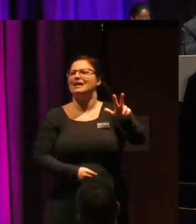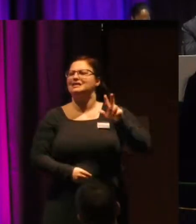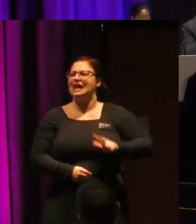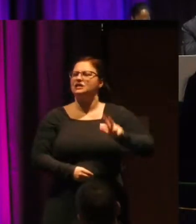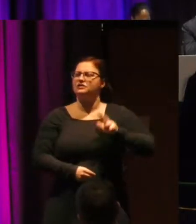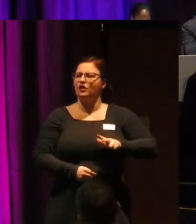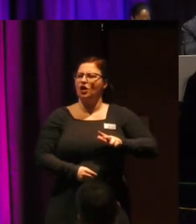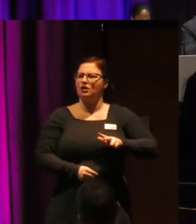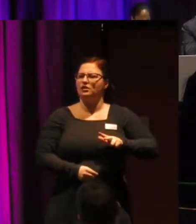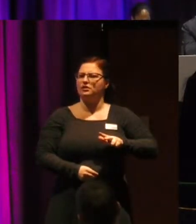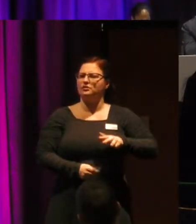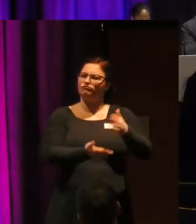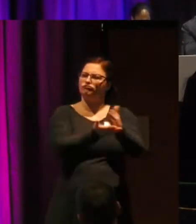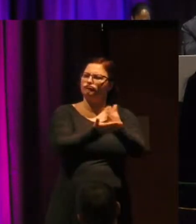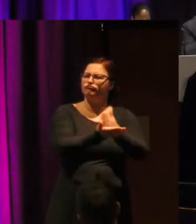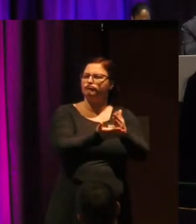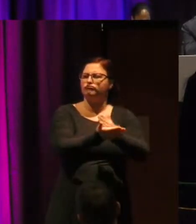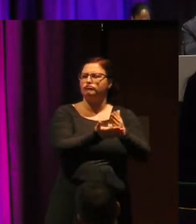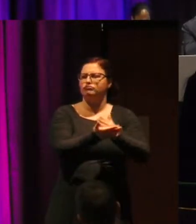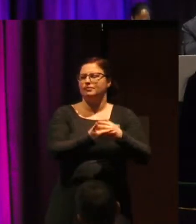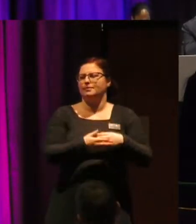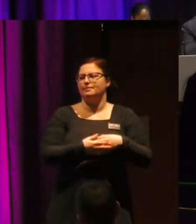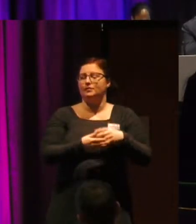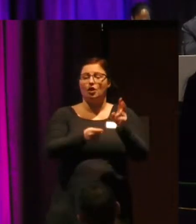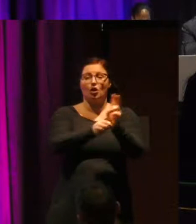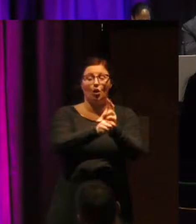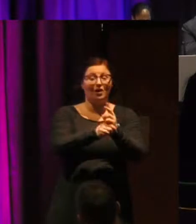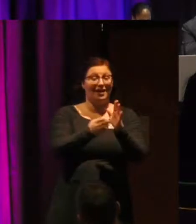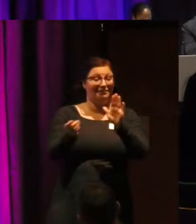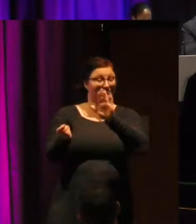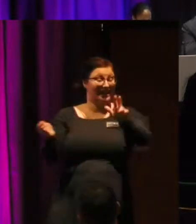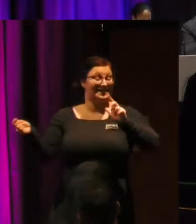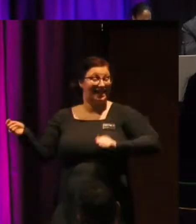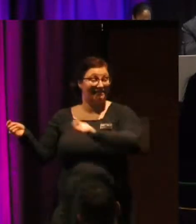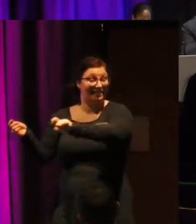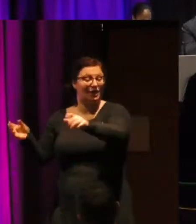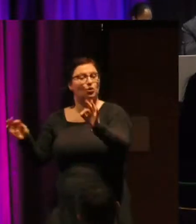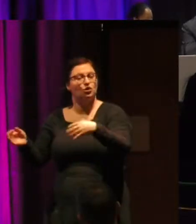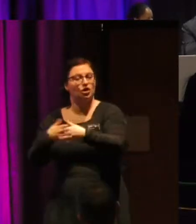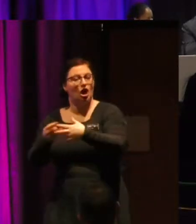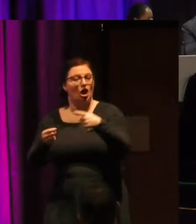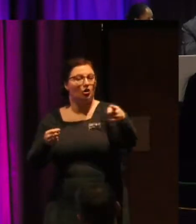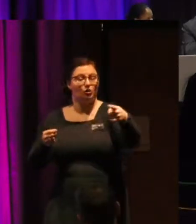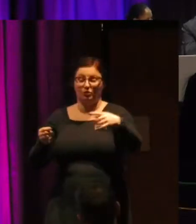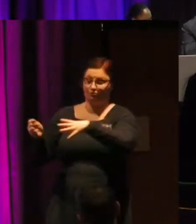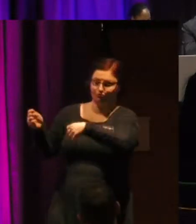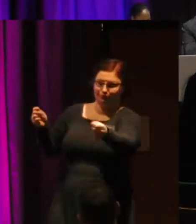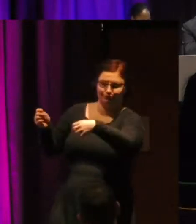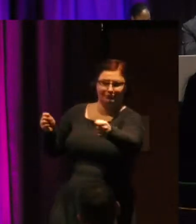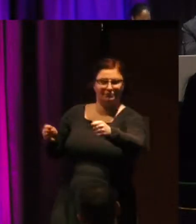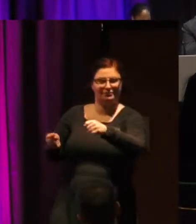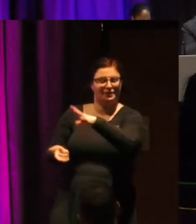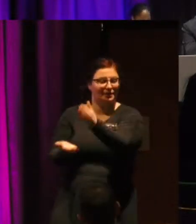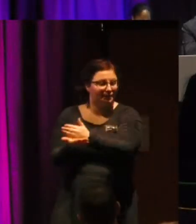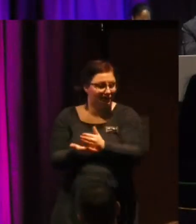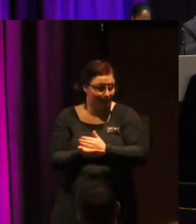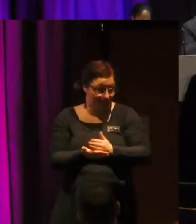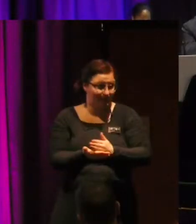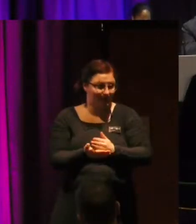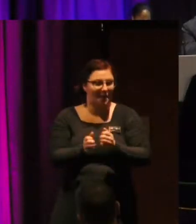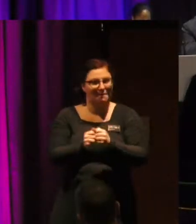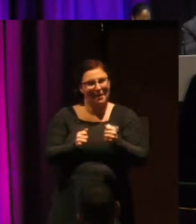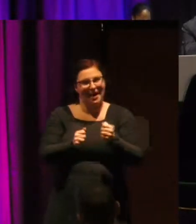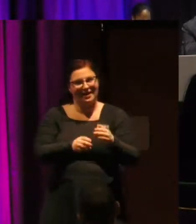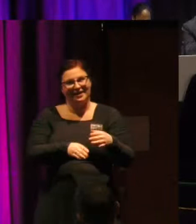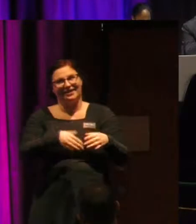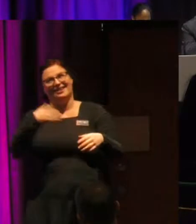to see what their users post and take down that content. But I also hear from the other side people being very worried that